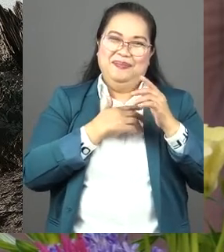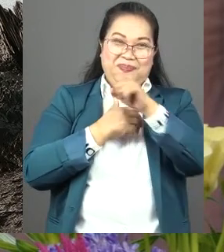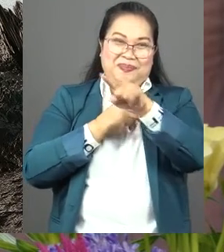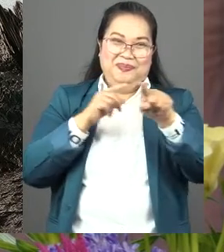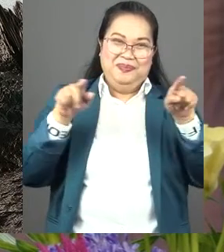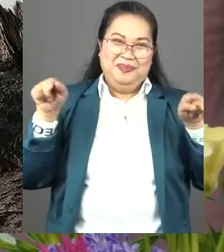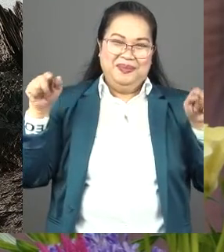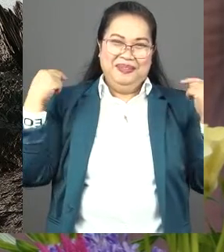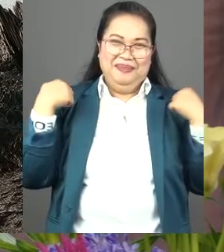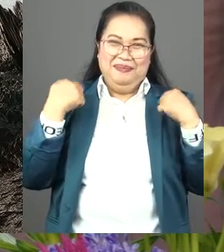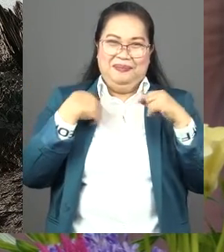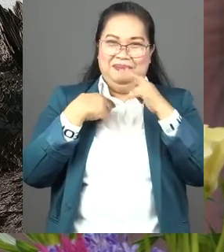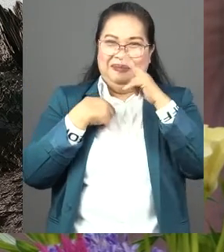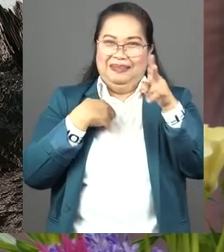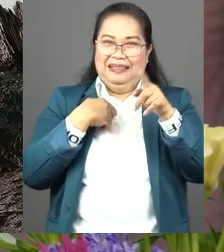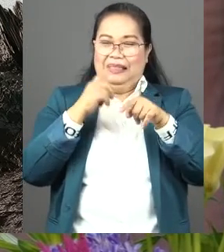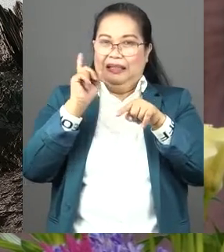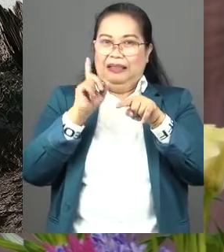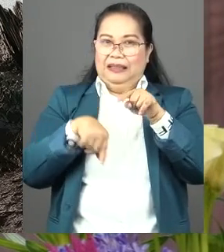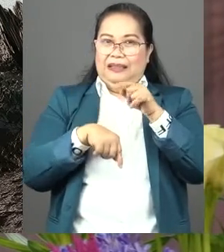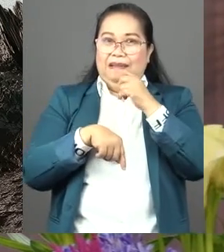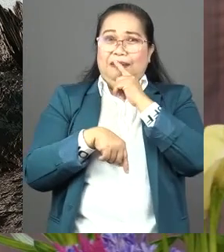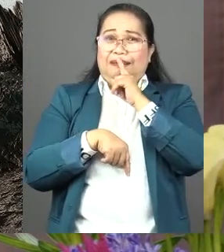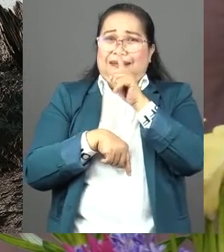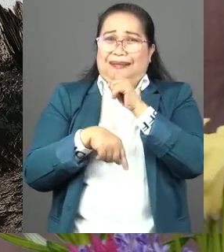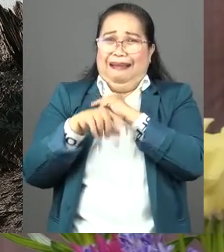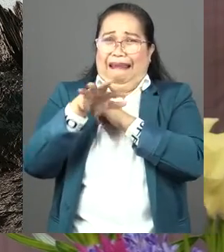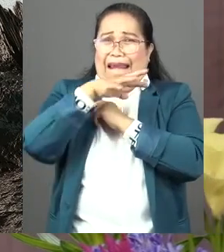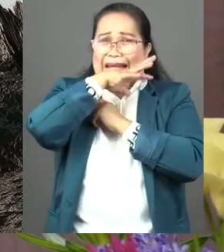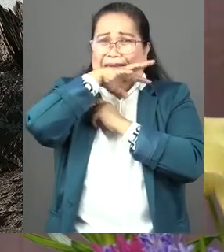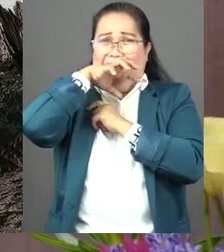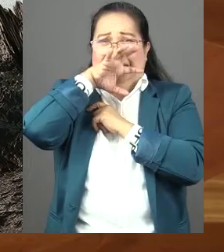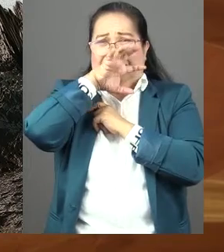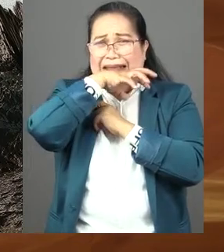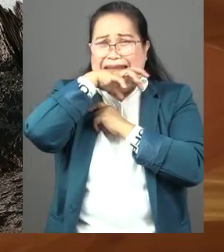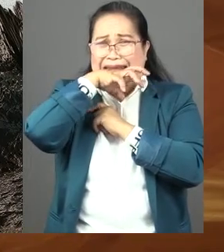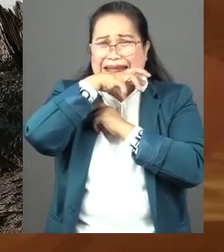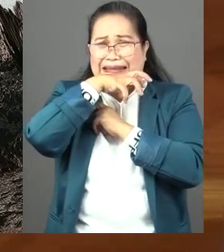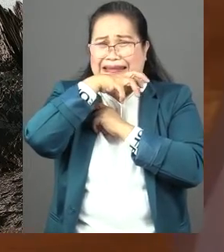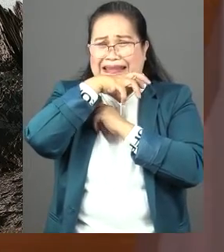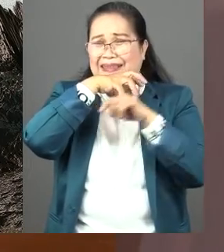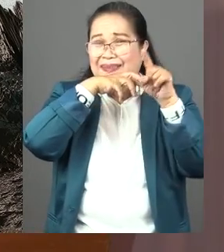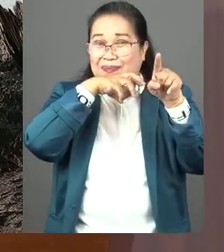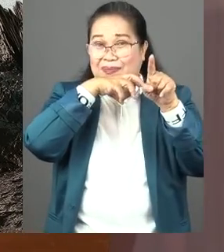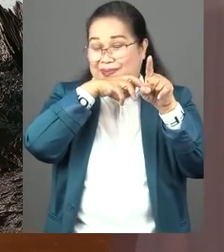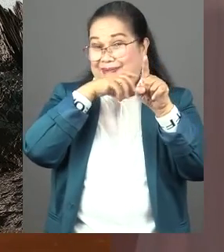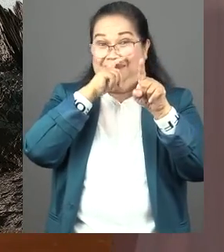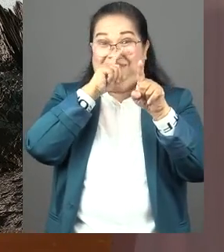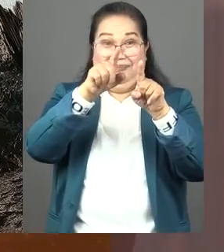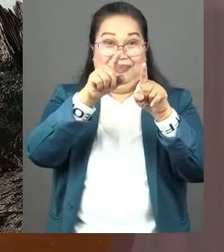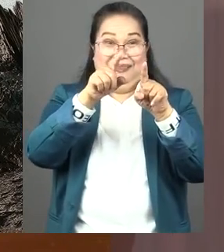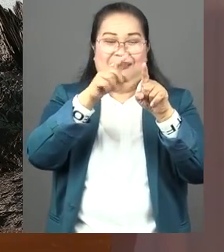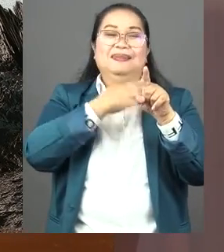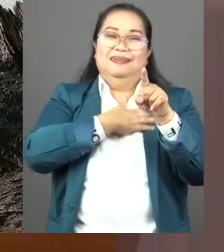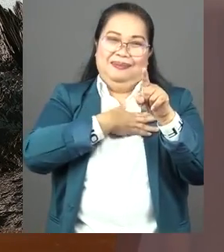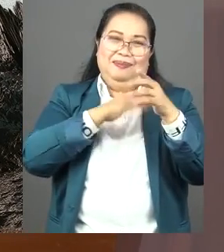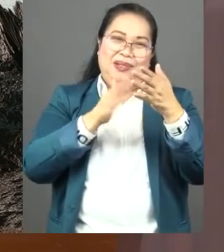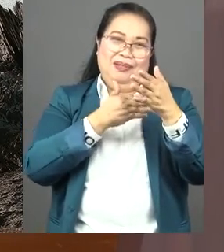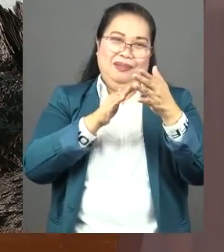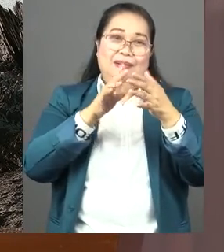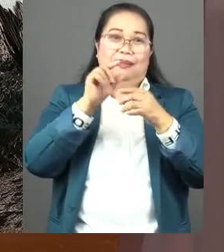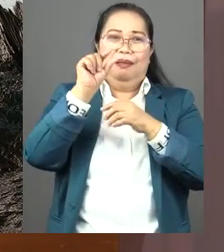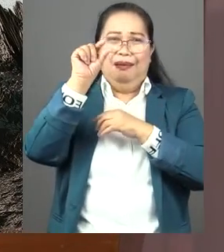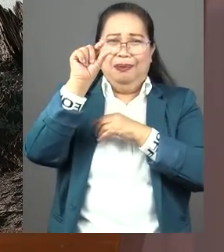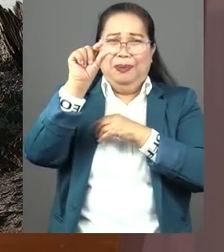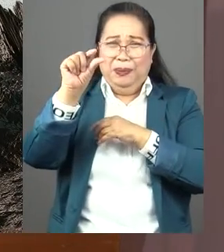people beside me might realize I cannot hold a tune. If that's true, please sing, but sing